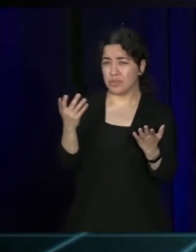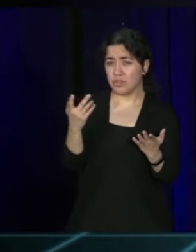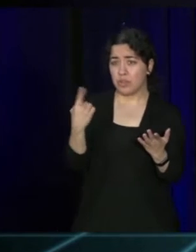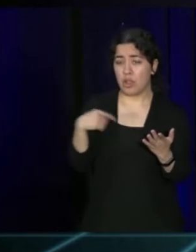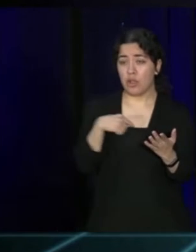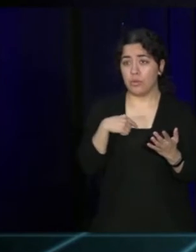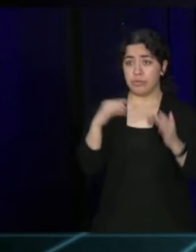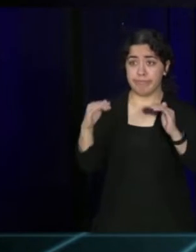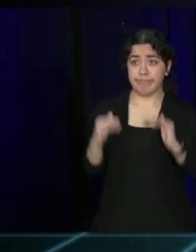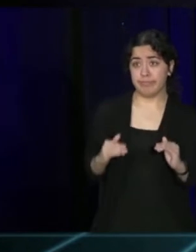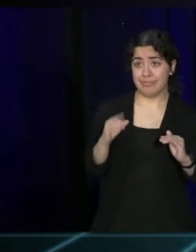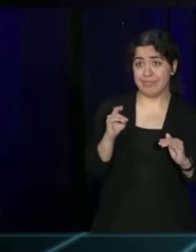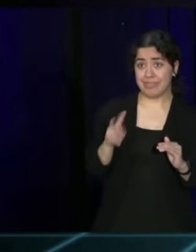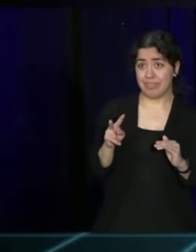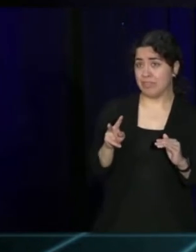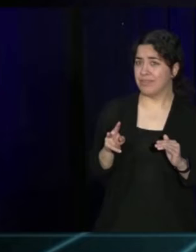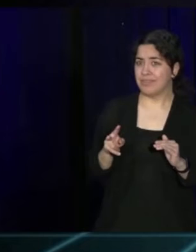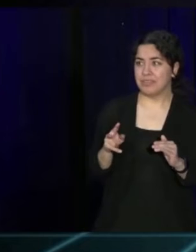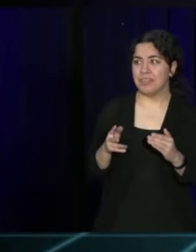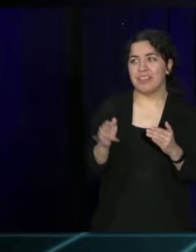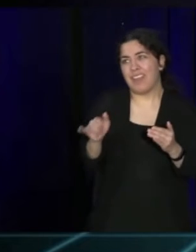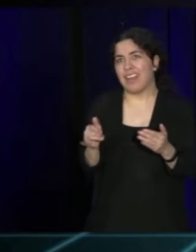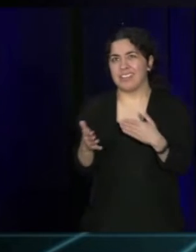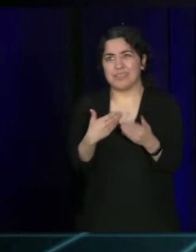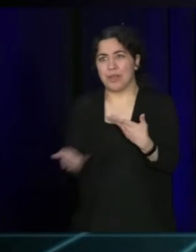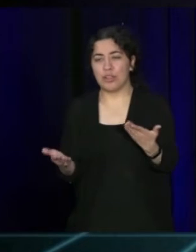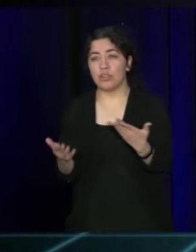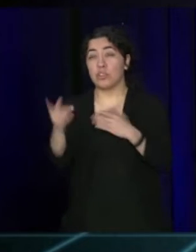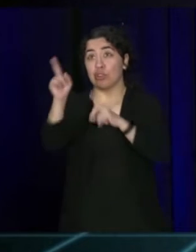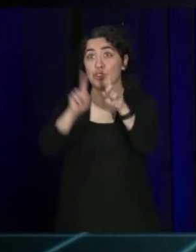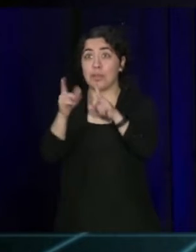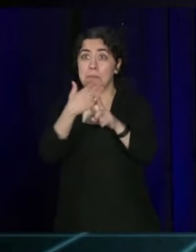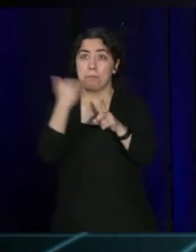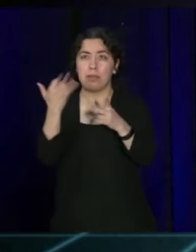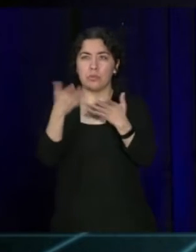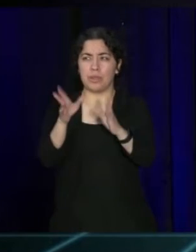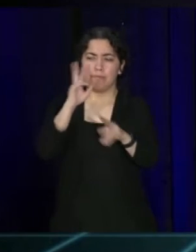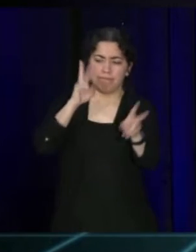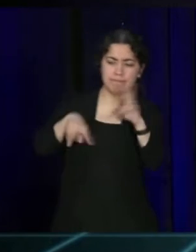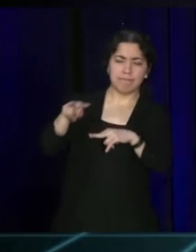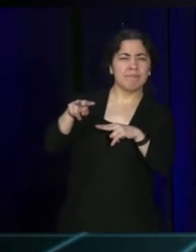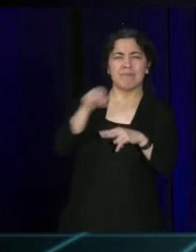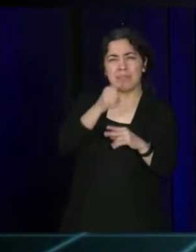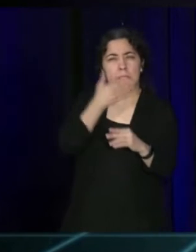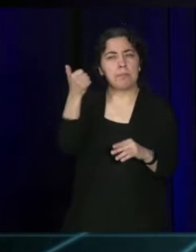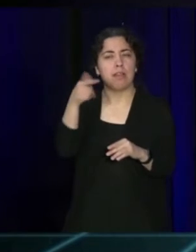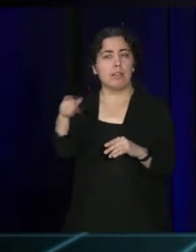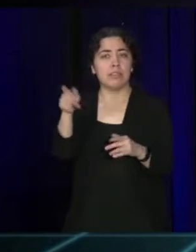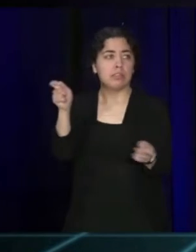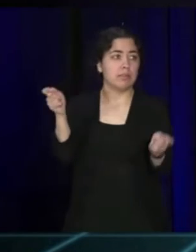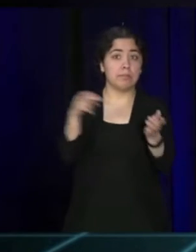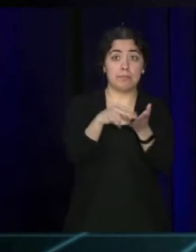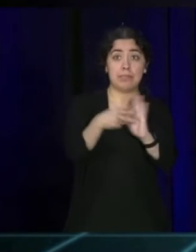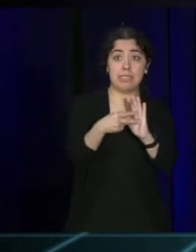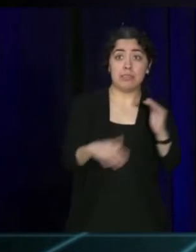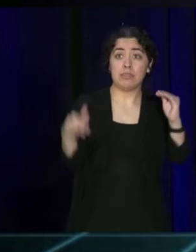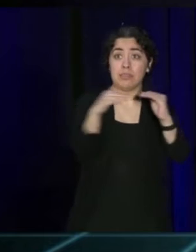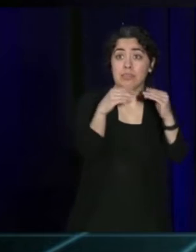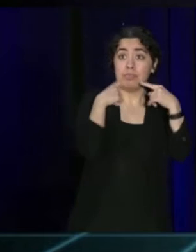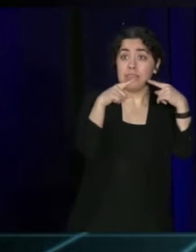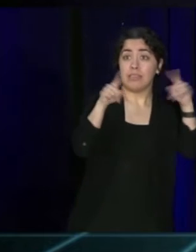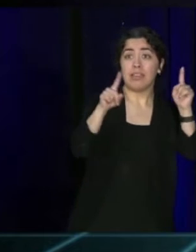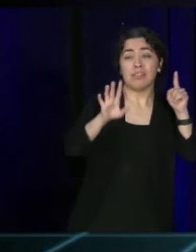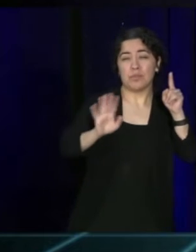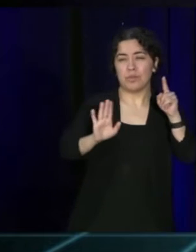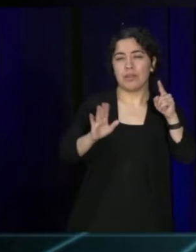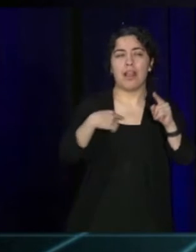point? That's why it doesn't matter. So stars are the best metric, and they don't actually convert into success as well. So picking on the last speaker